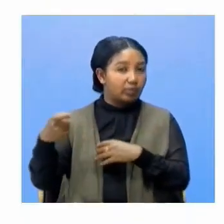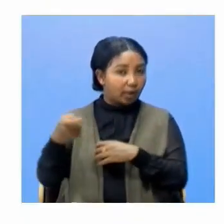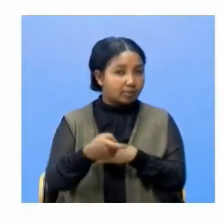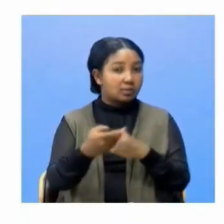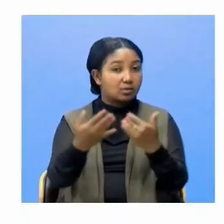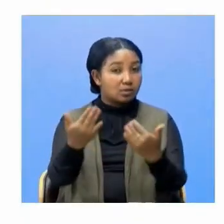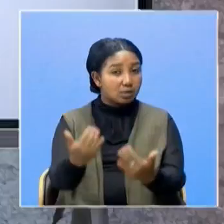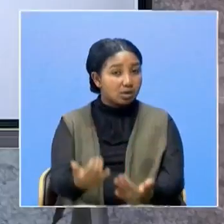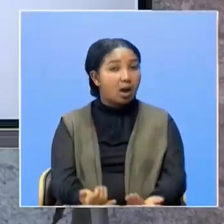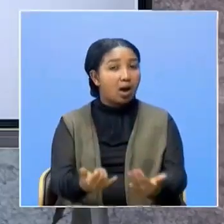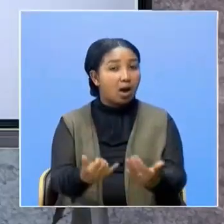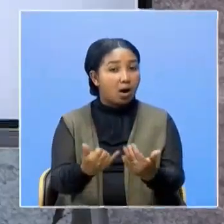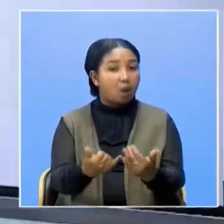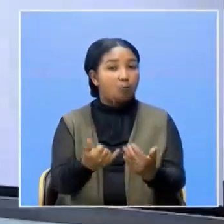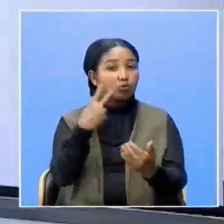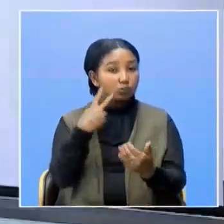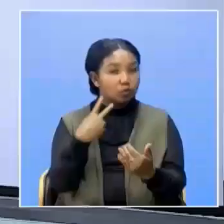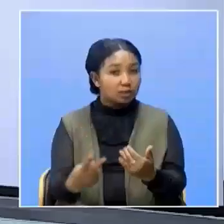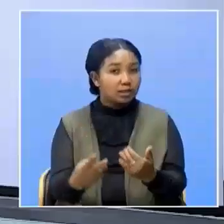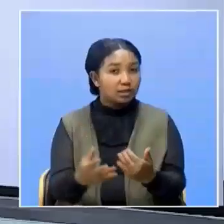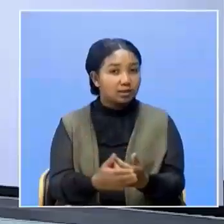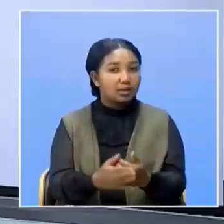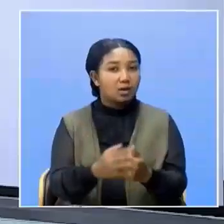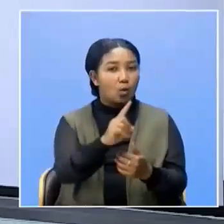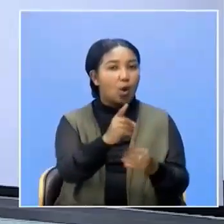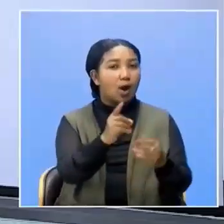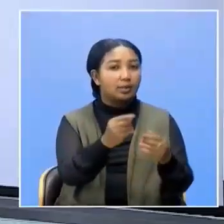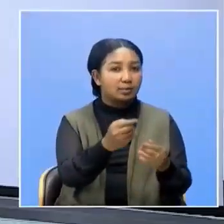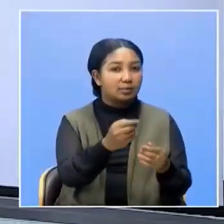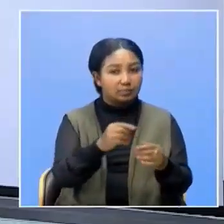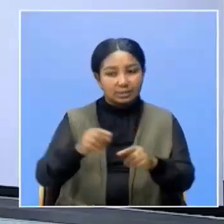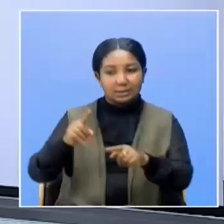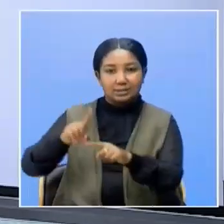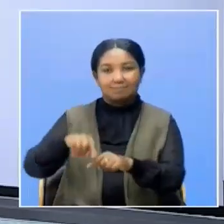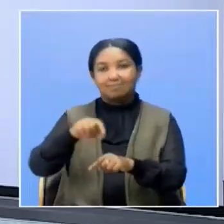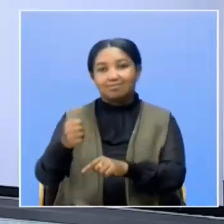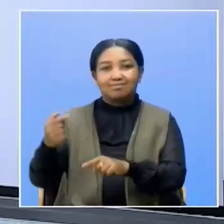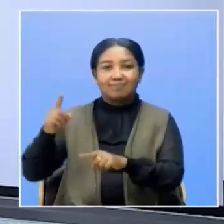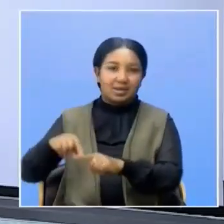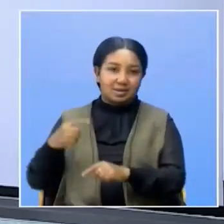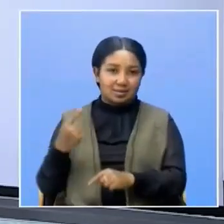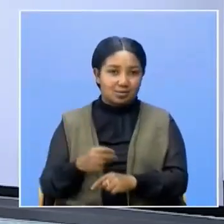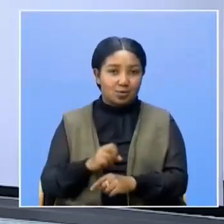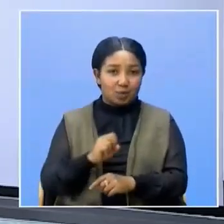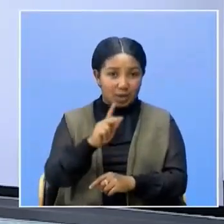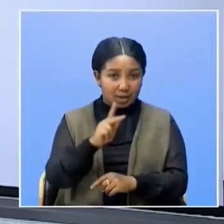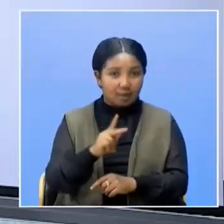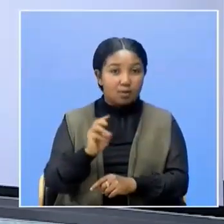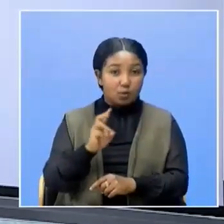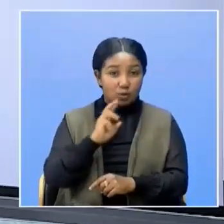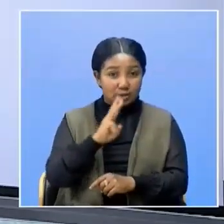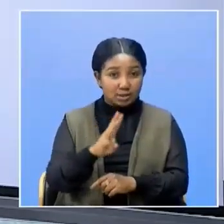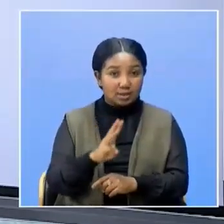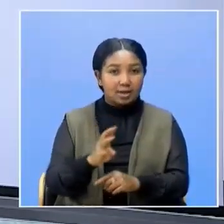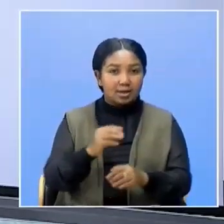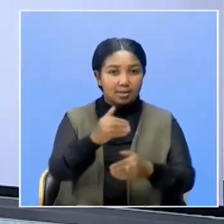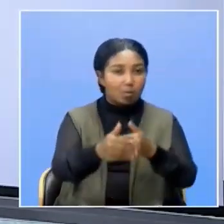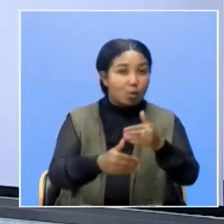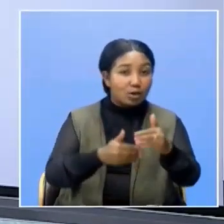Now we are going to see what? One thing is dependent on the other, okay? We will see the progress